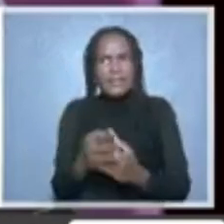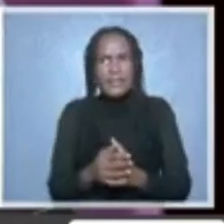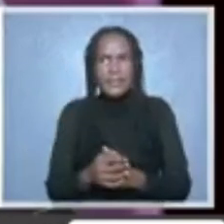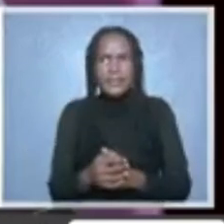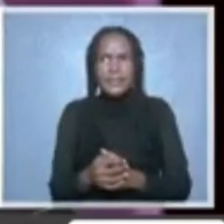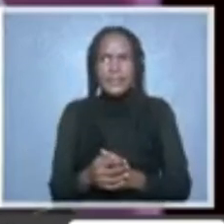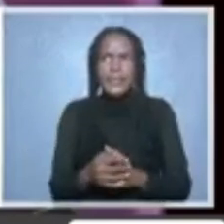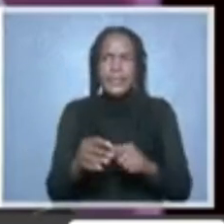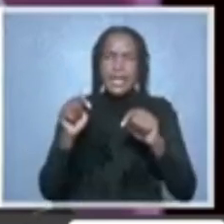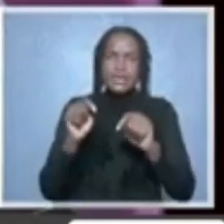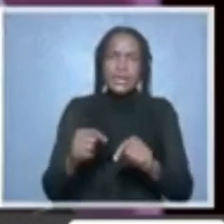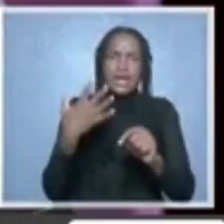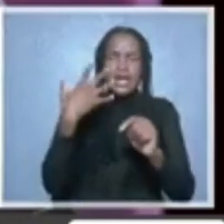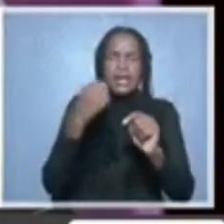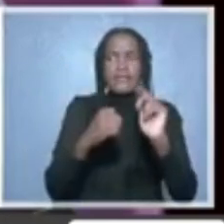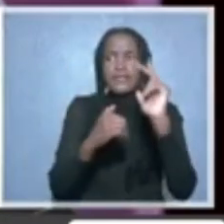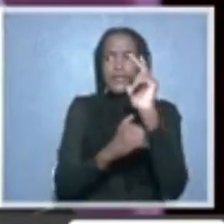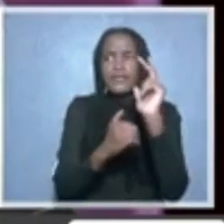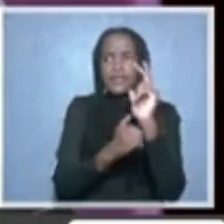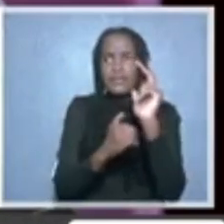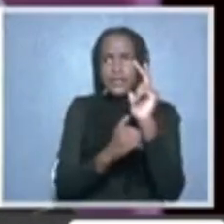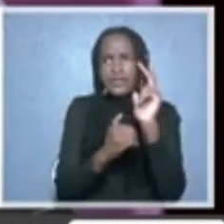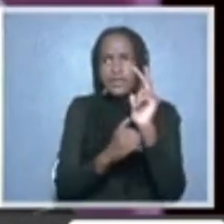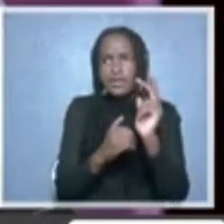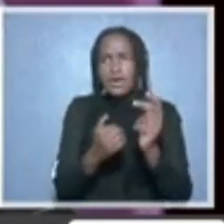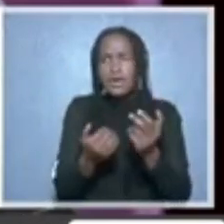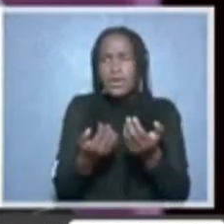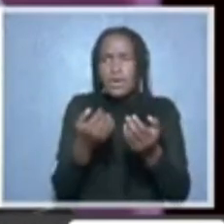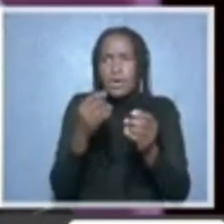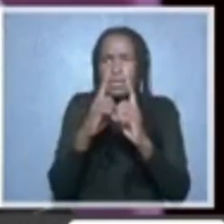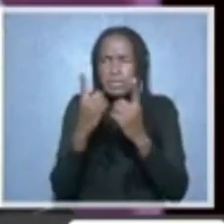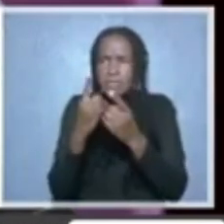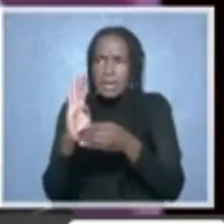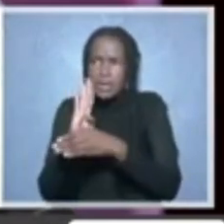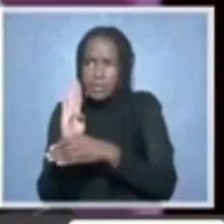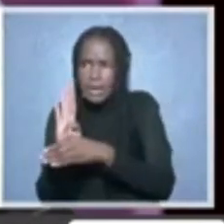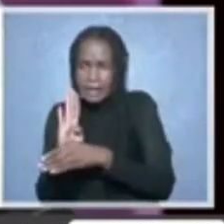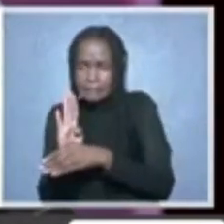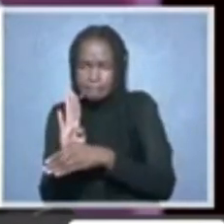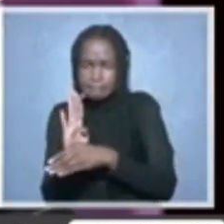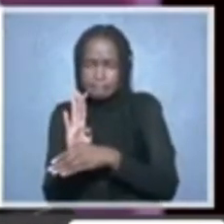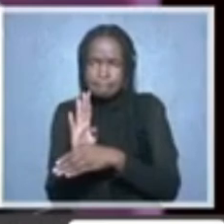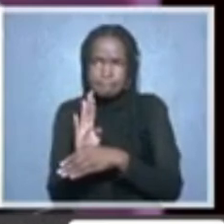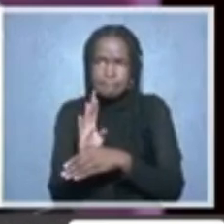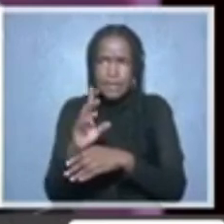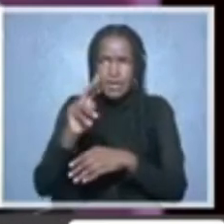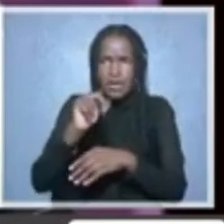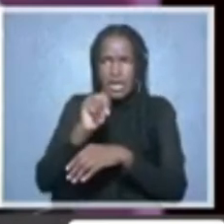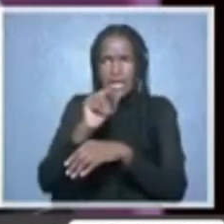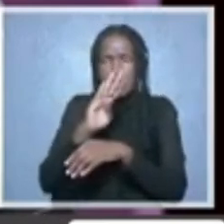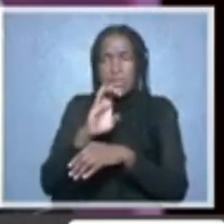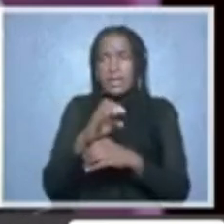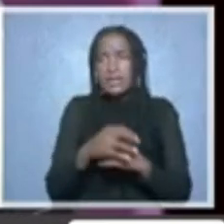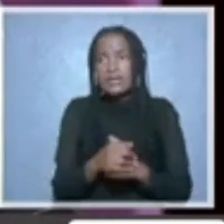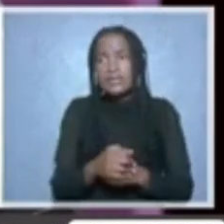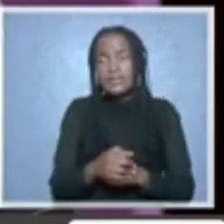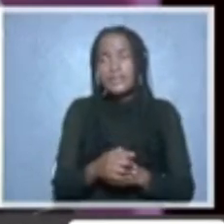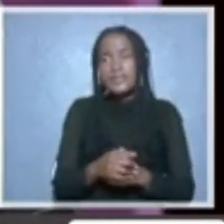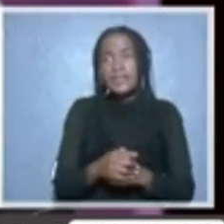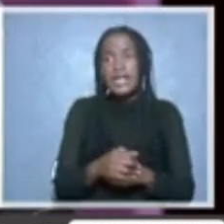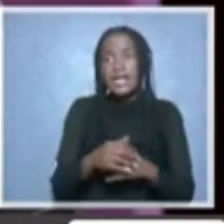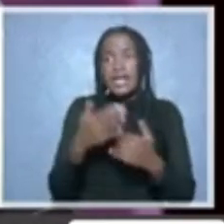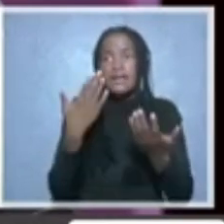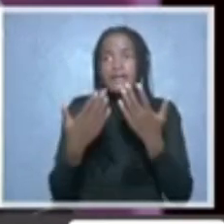is driving and understanding how NBC Plus is doing. Because remember, in some phones you go direct and others you go